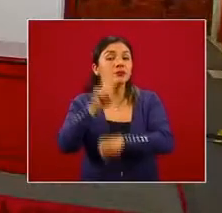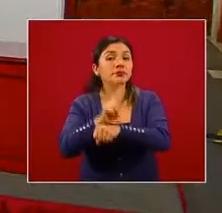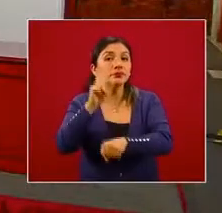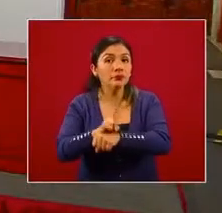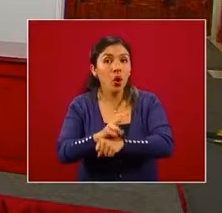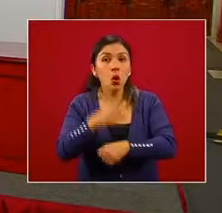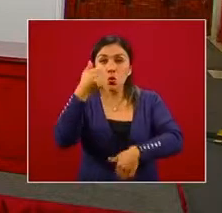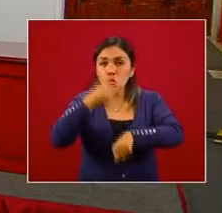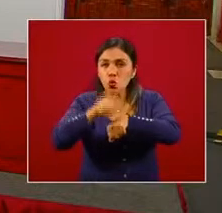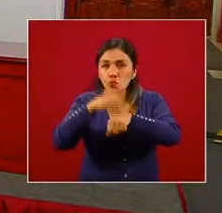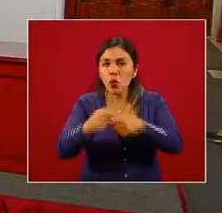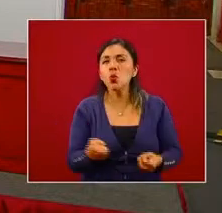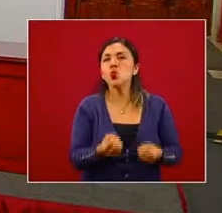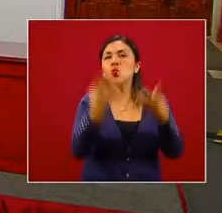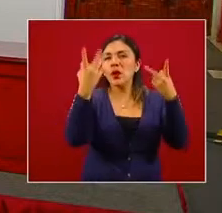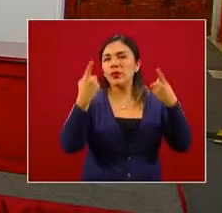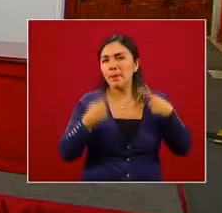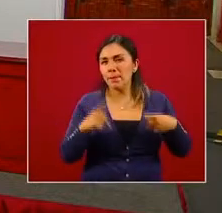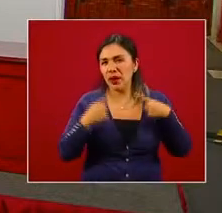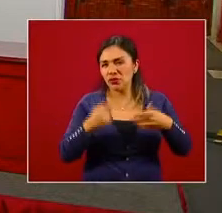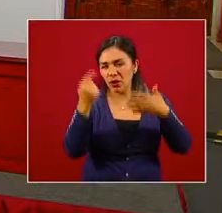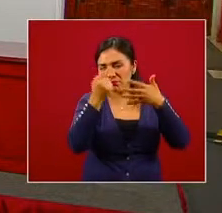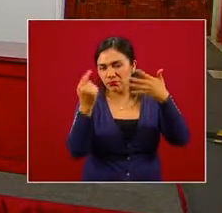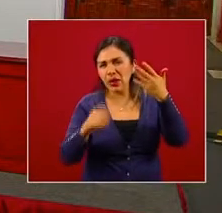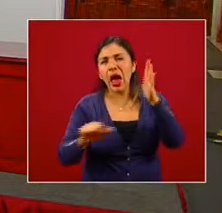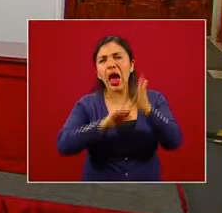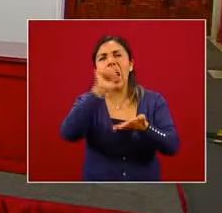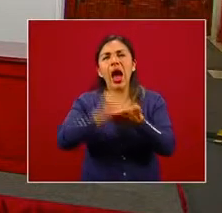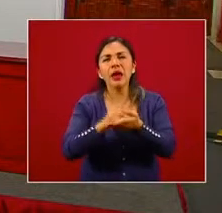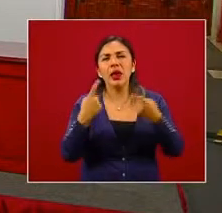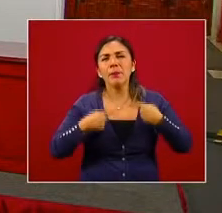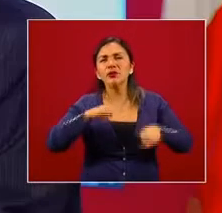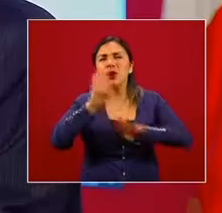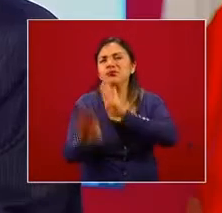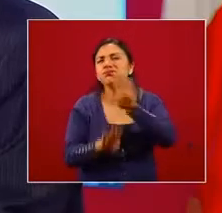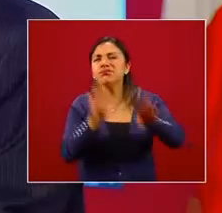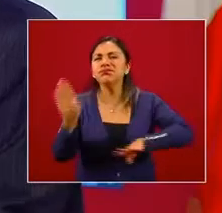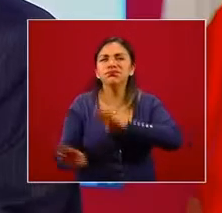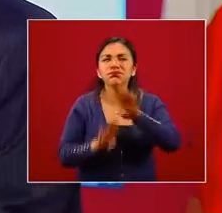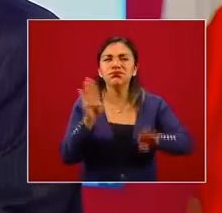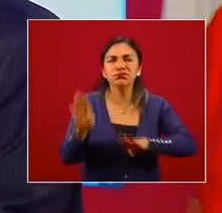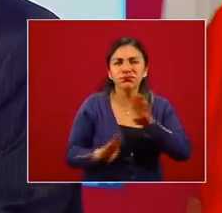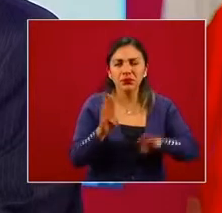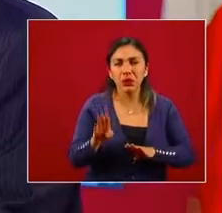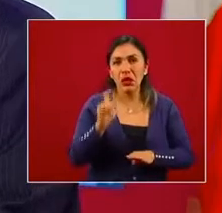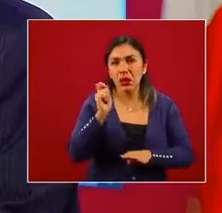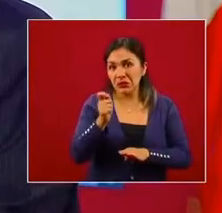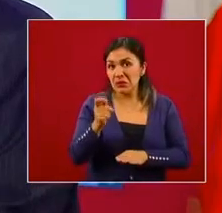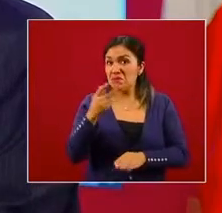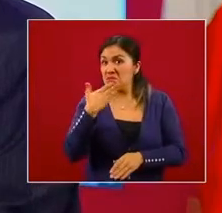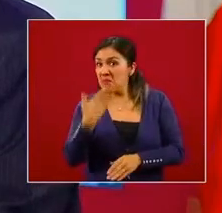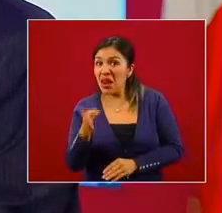aren't taking into account that that number from death certificates, I don't know if they're getting